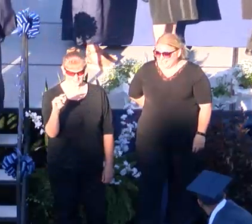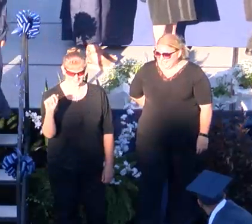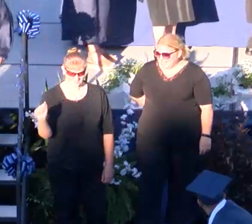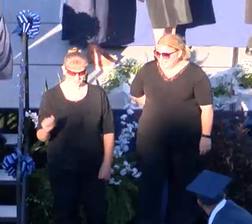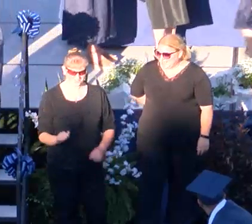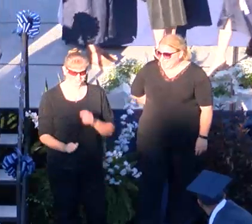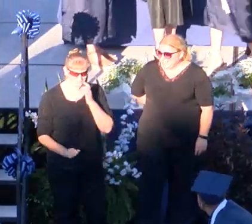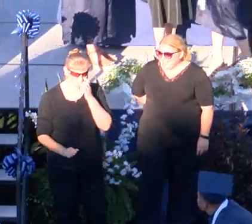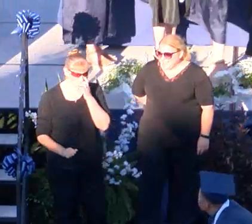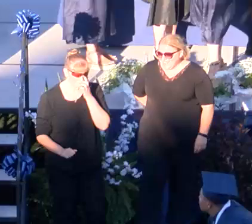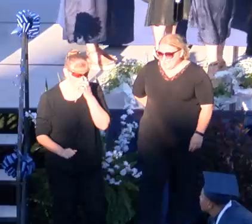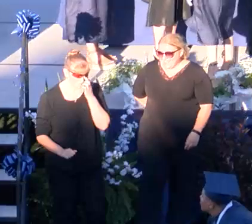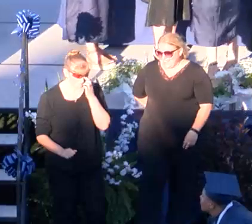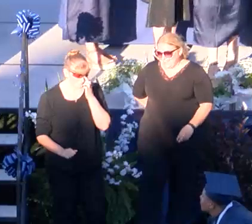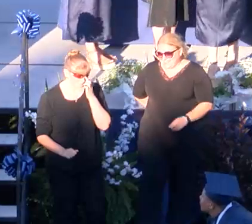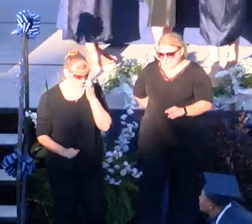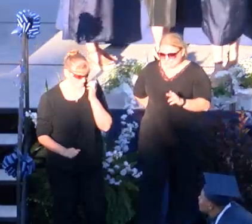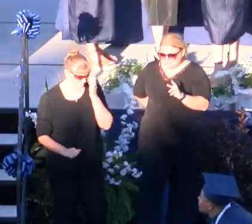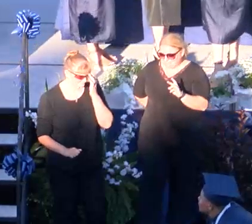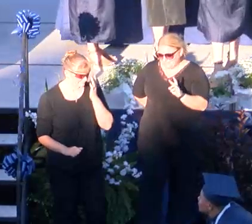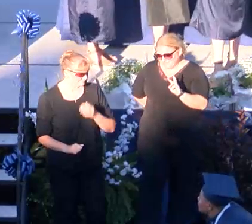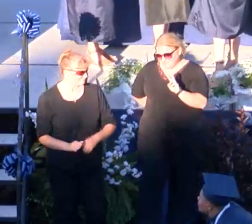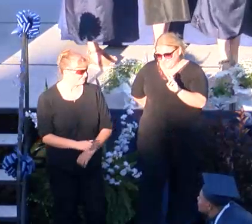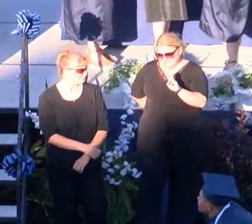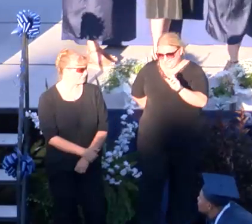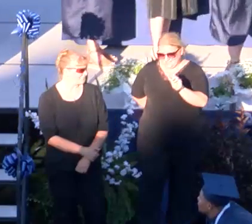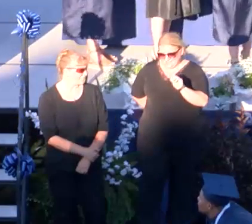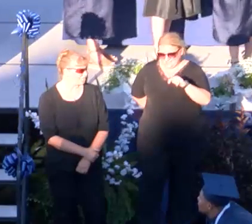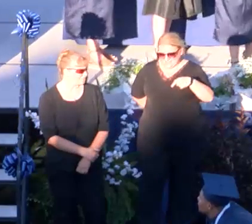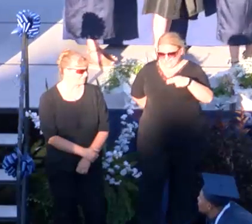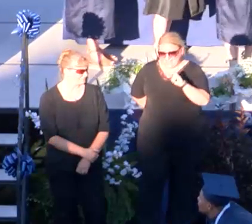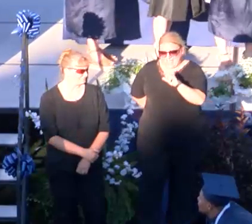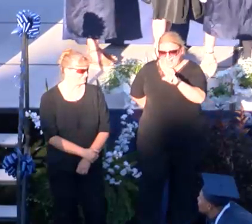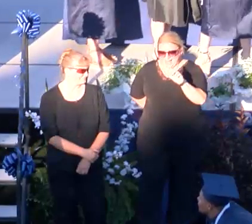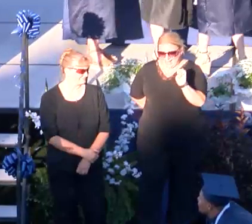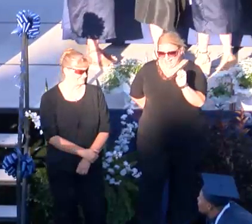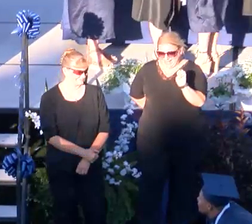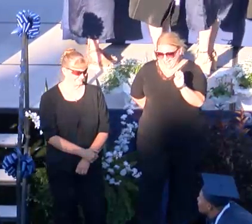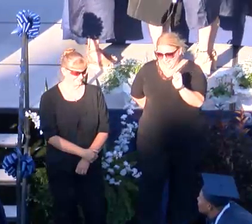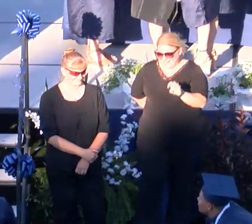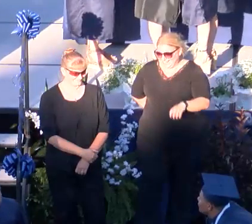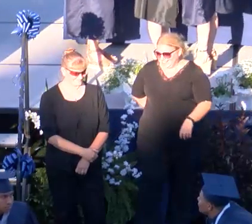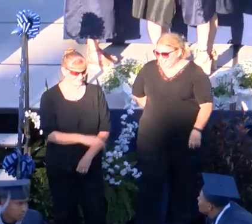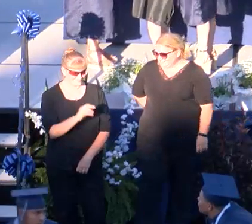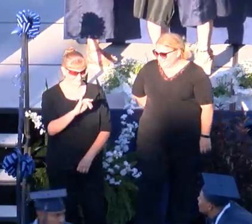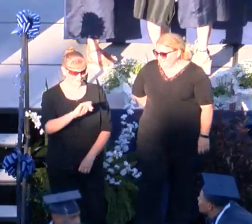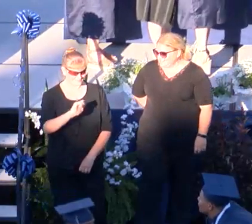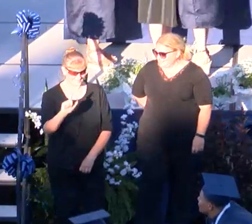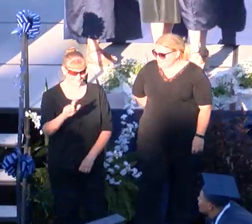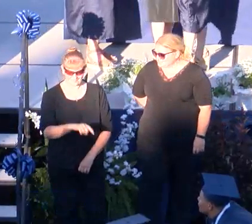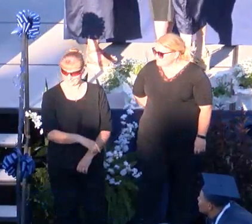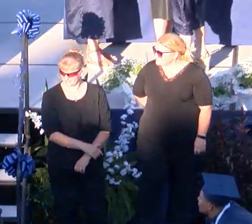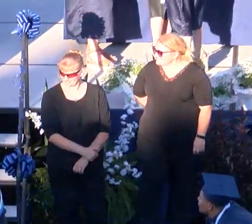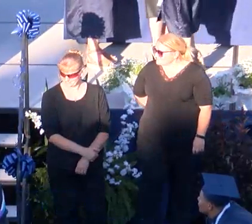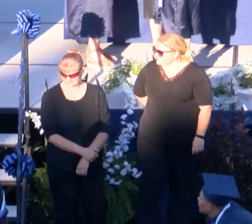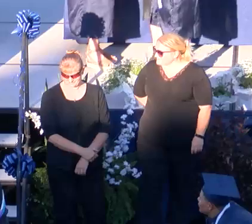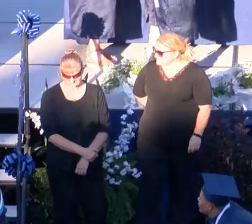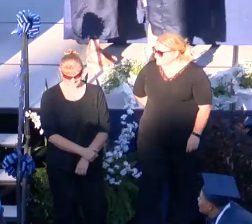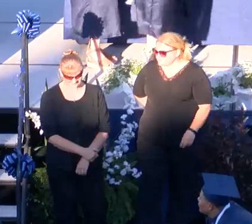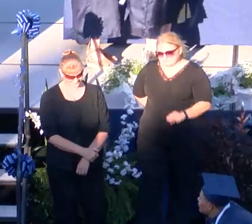Manthai. Raquel Amezquita Ibarra. Annabelle Foss.